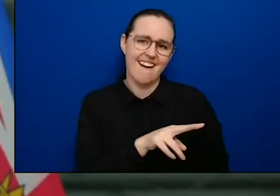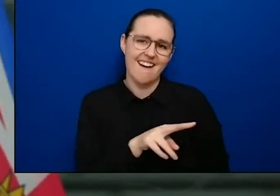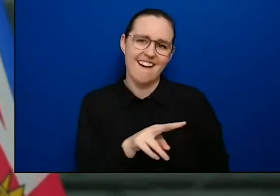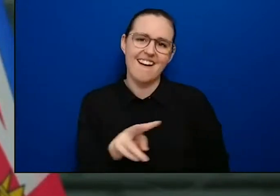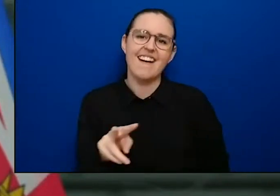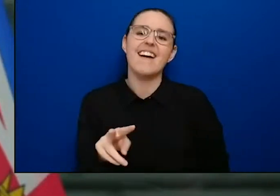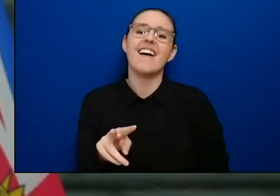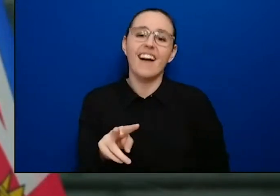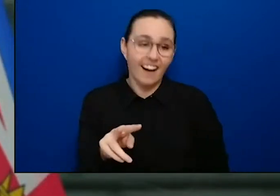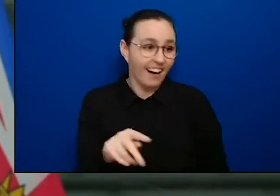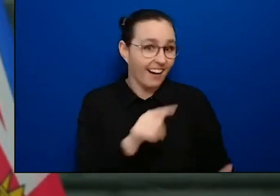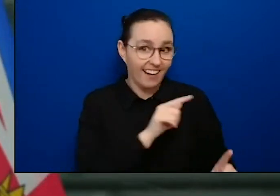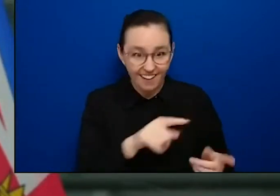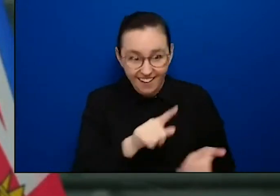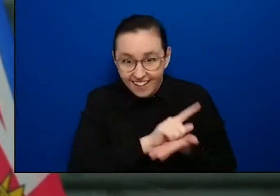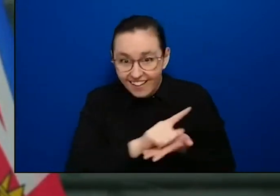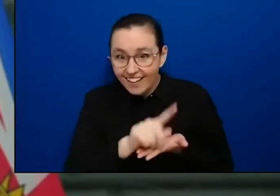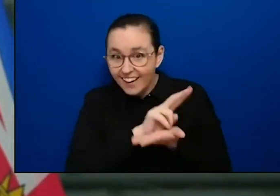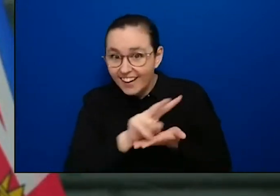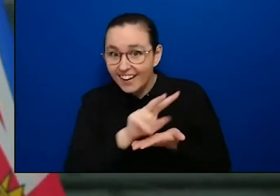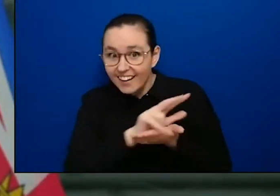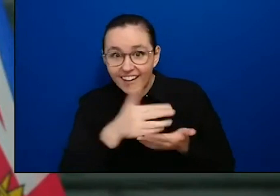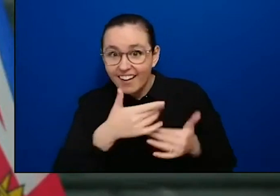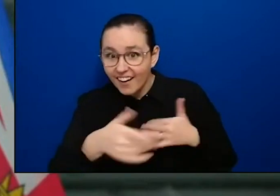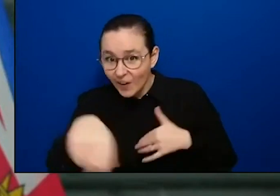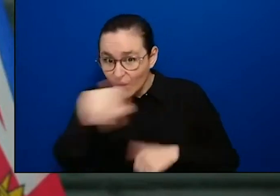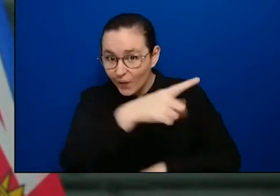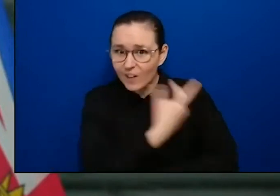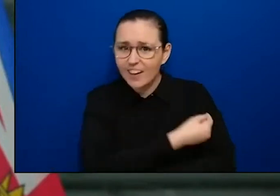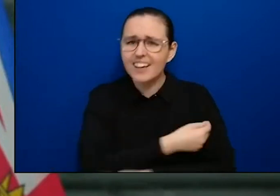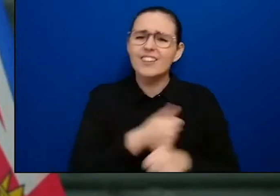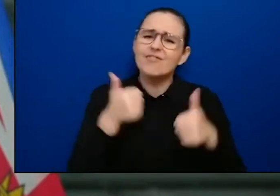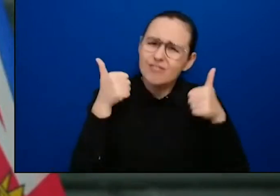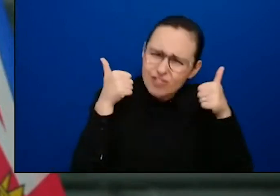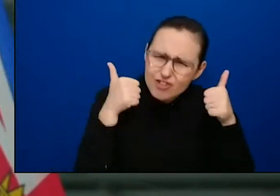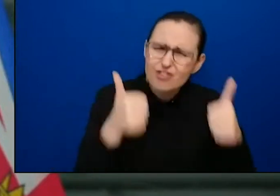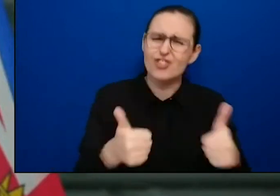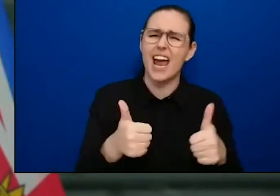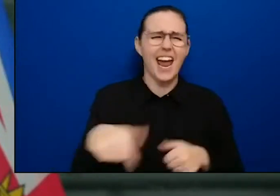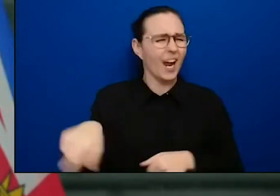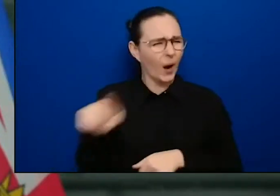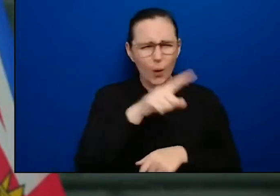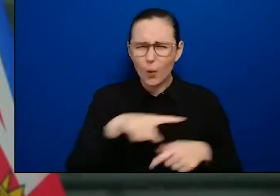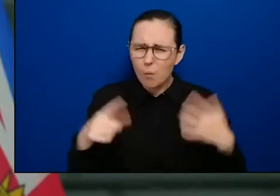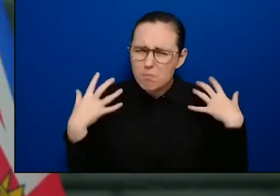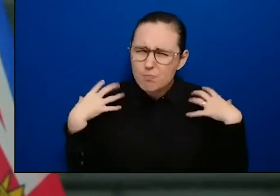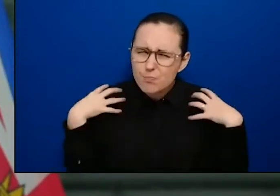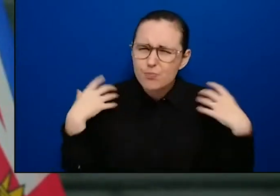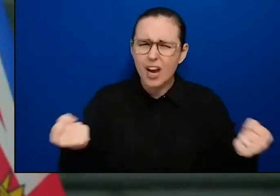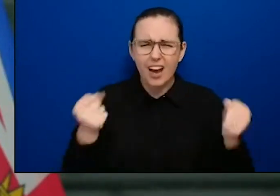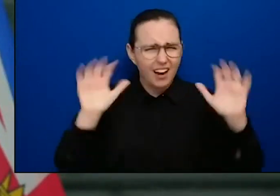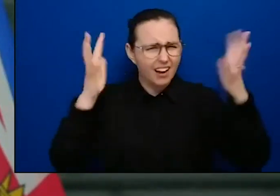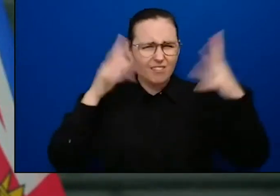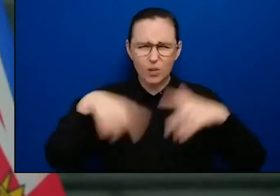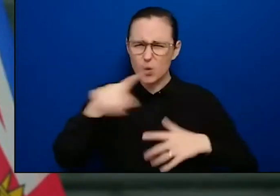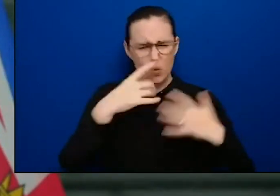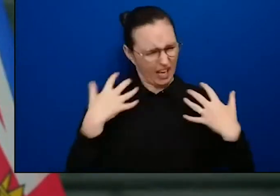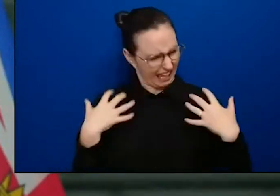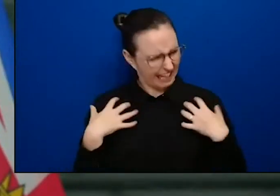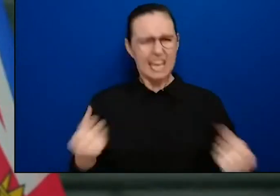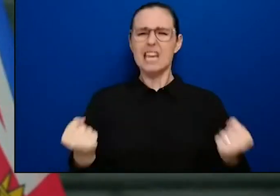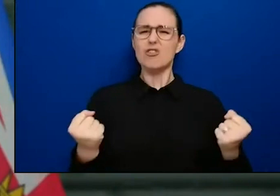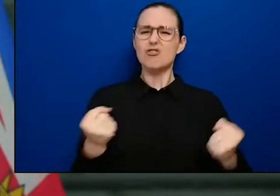want to say you are all brave and vaccine heroes. And parents, now's the time to learn more